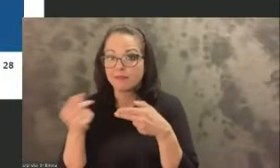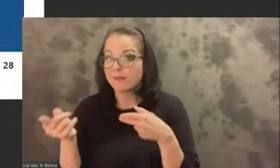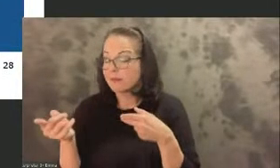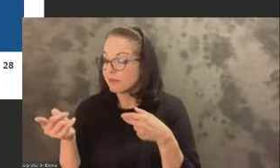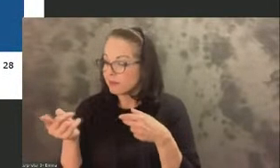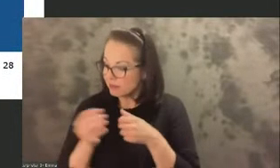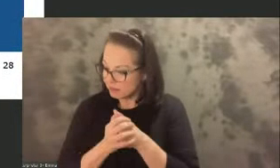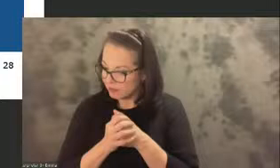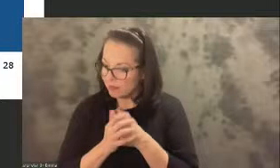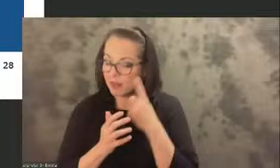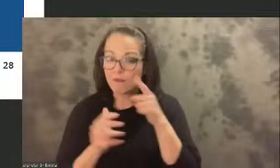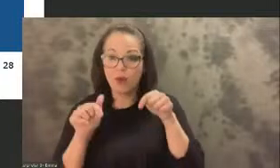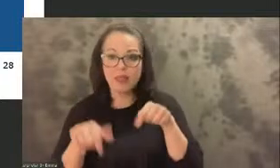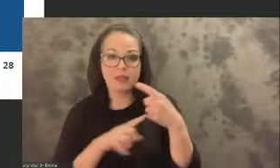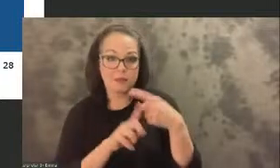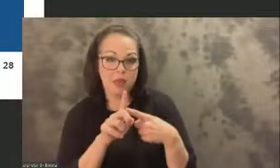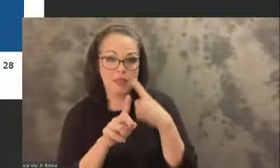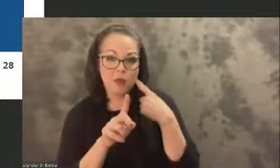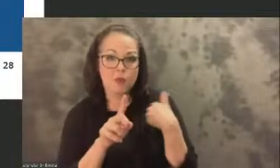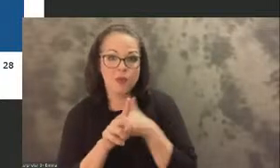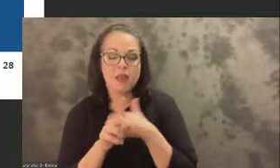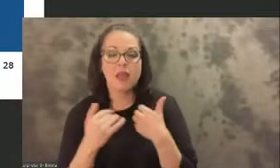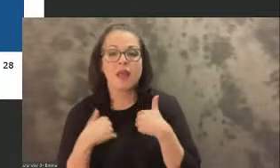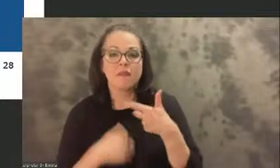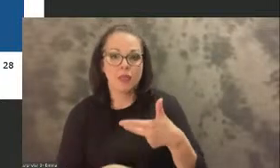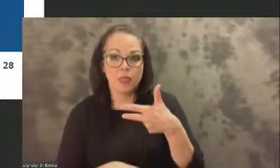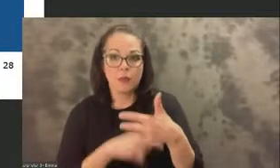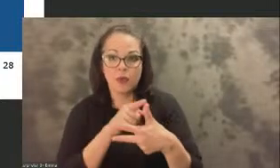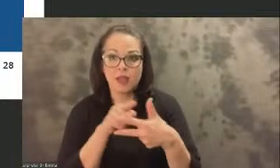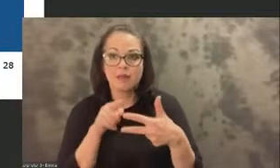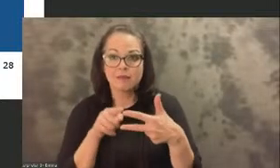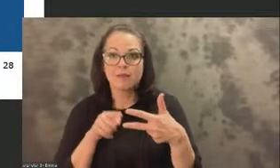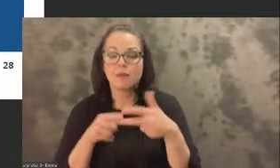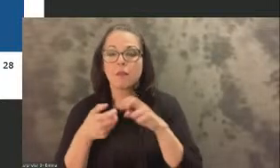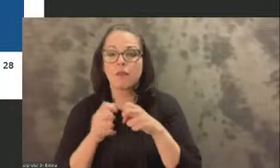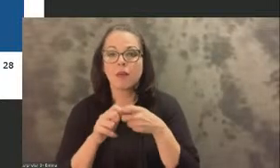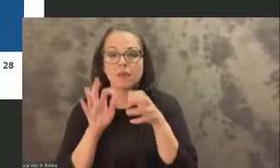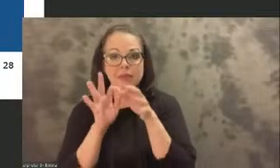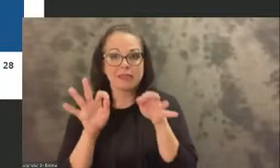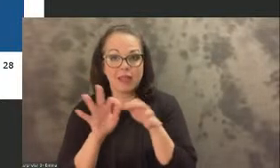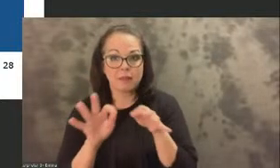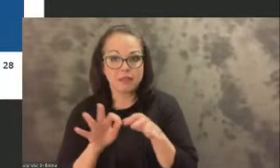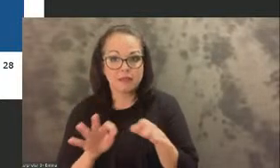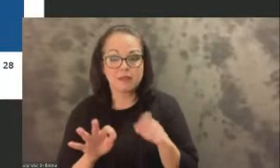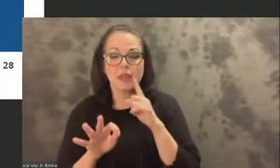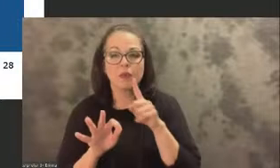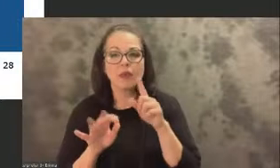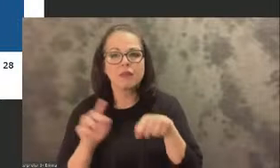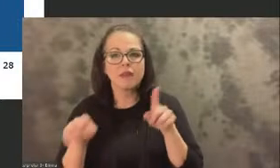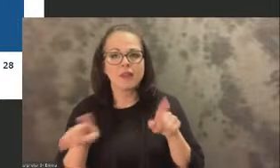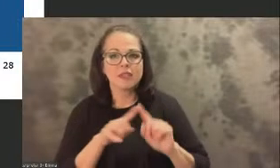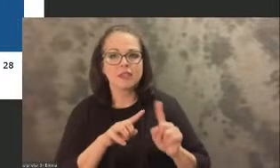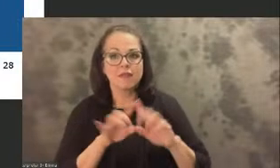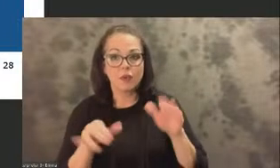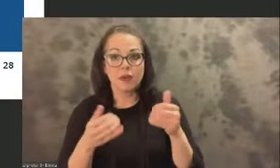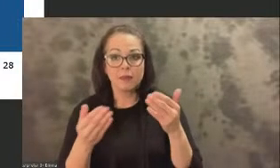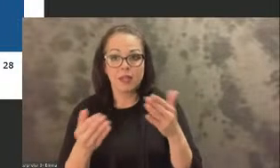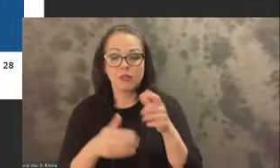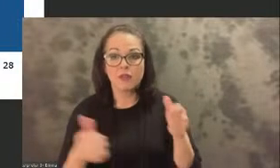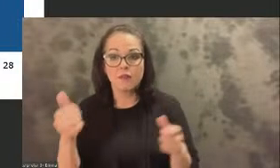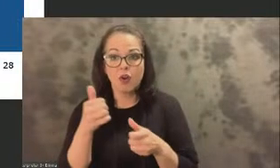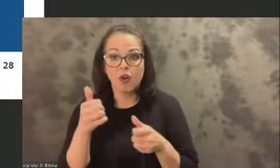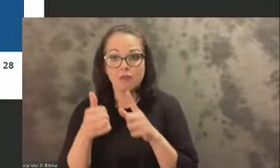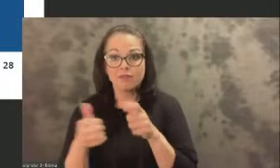So for this month, we have 3 problem statements and various recommendations that fall under